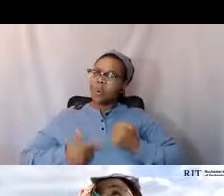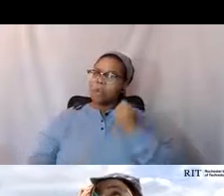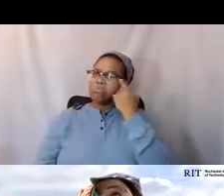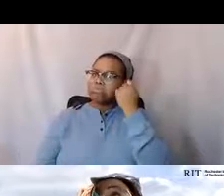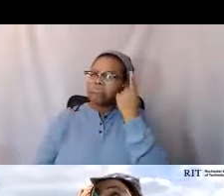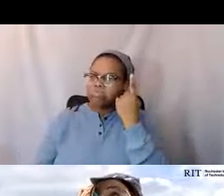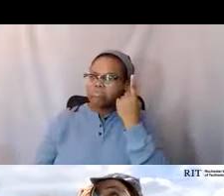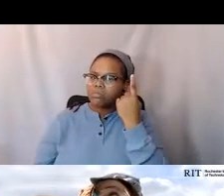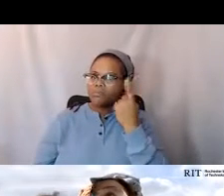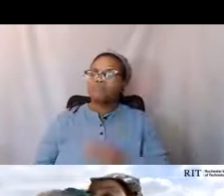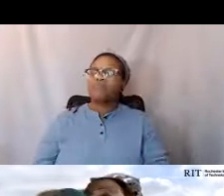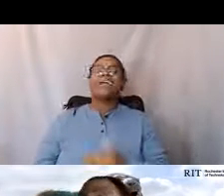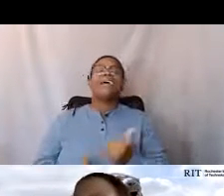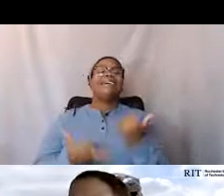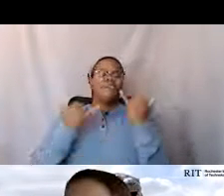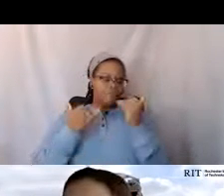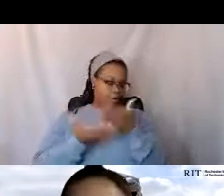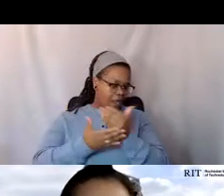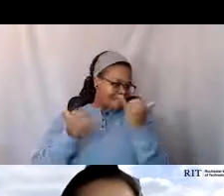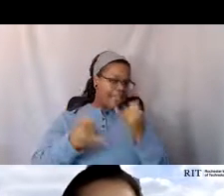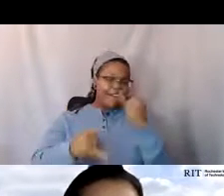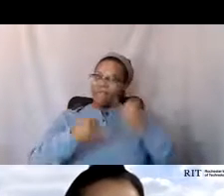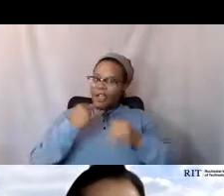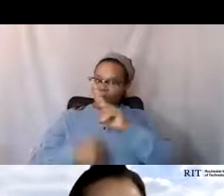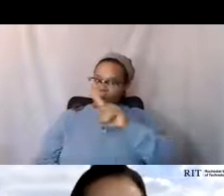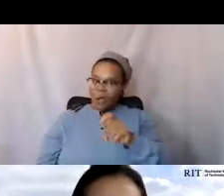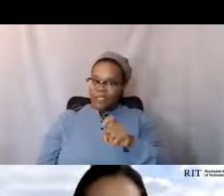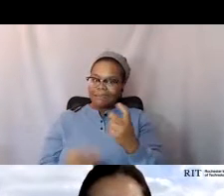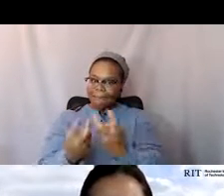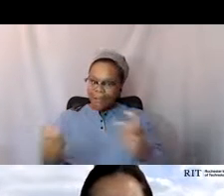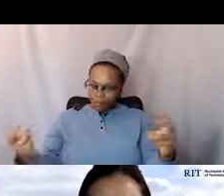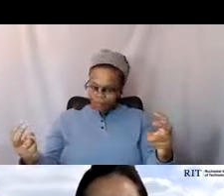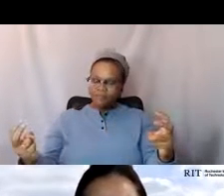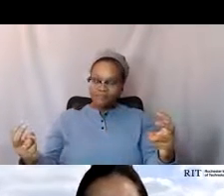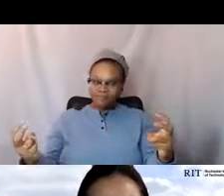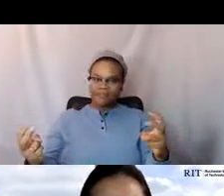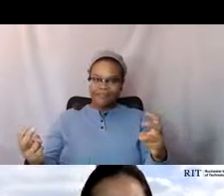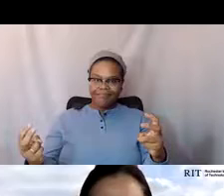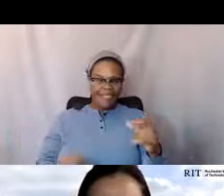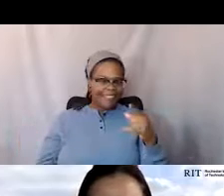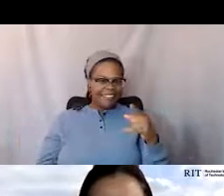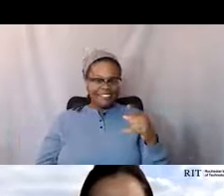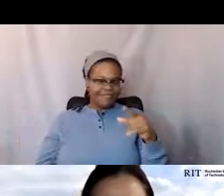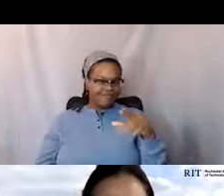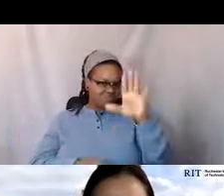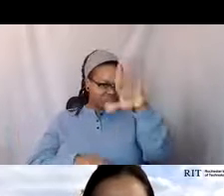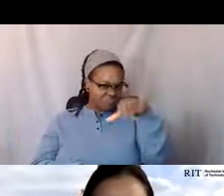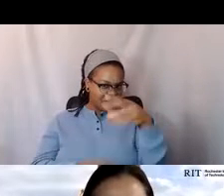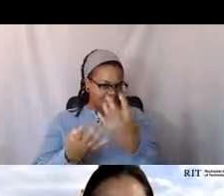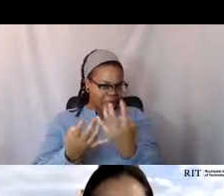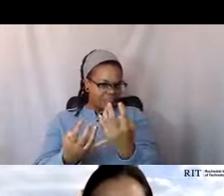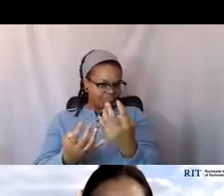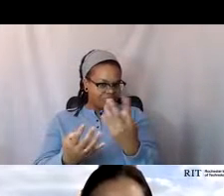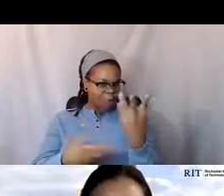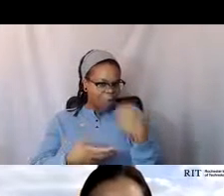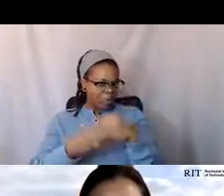All right, so I want to ask you a final question as a panelist. And so this is a signal to the participants to